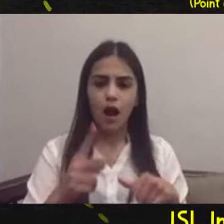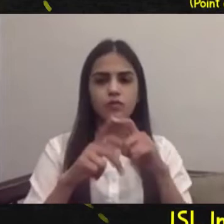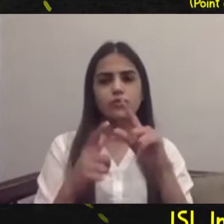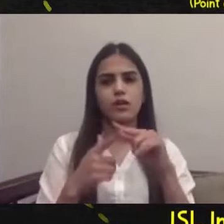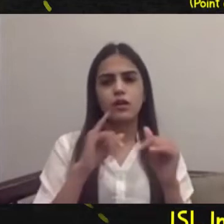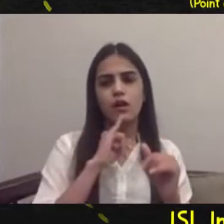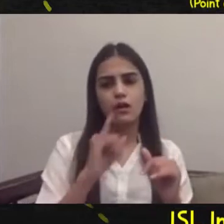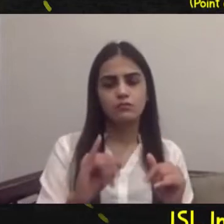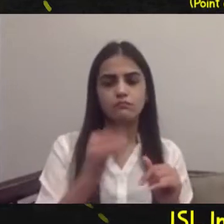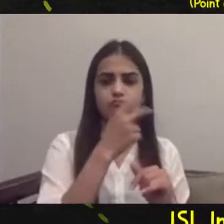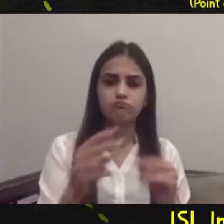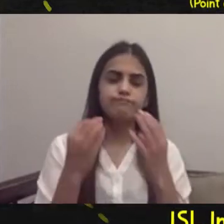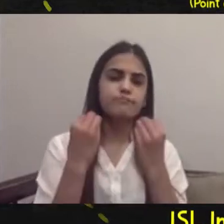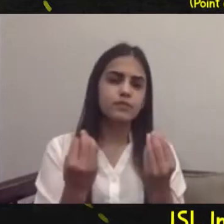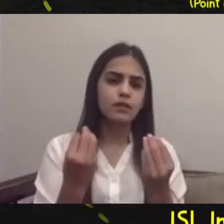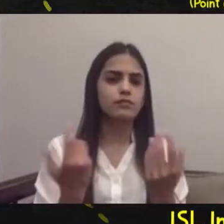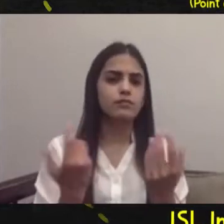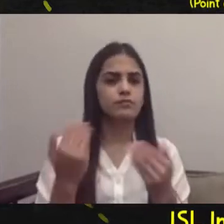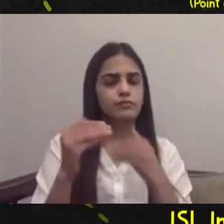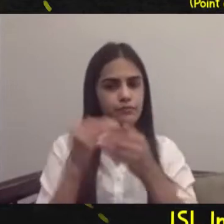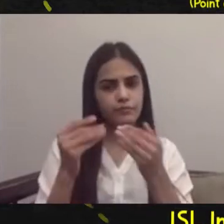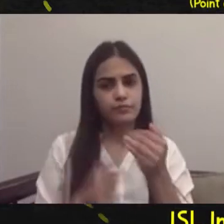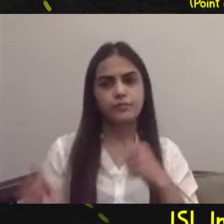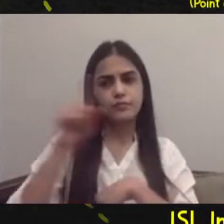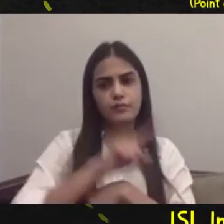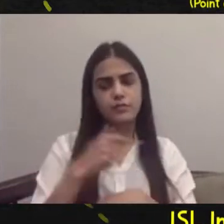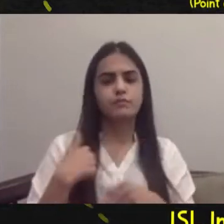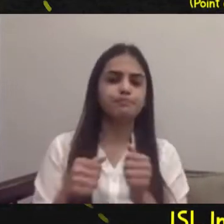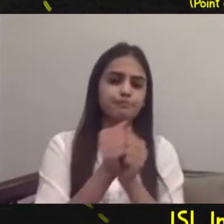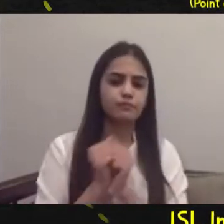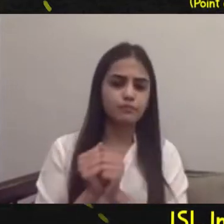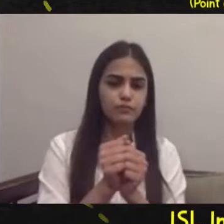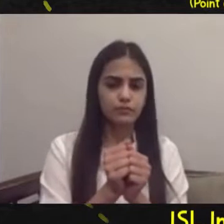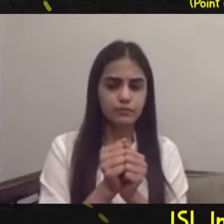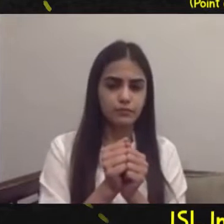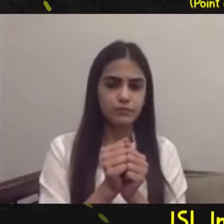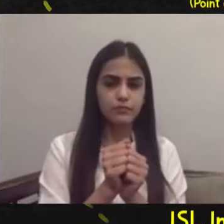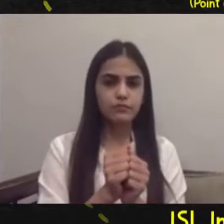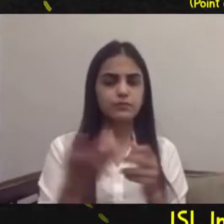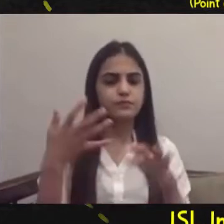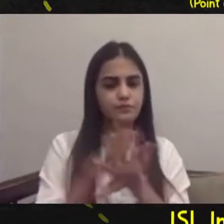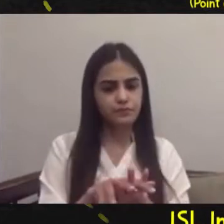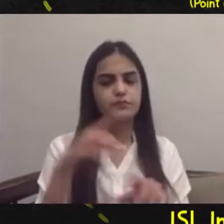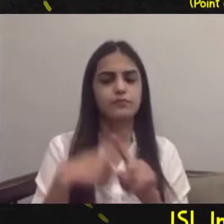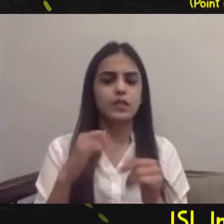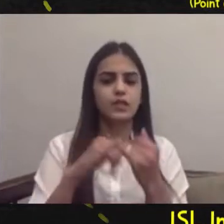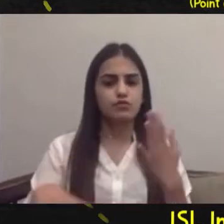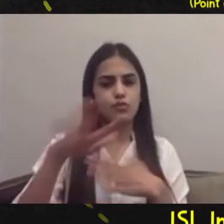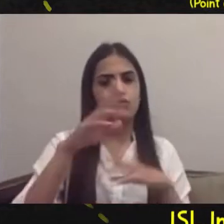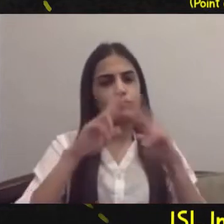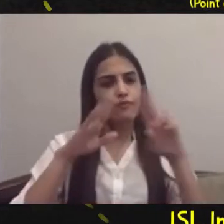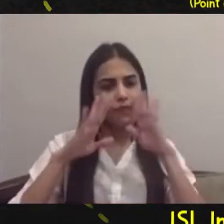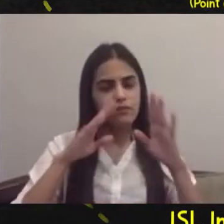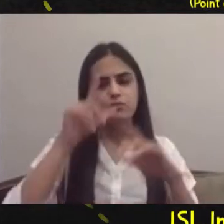not just some arcane academic debate. It actually raged across mainstream and social media, especially since